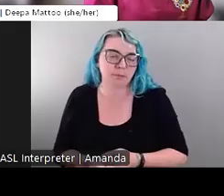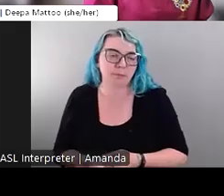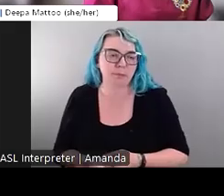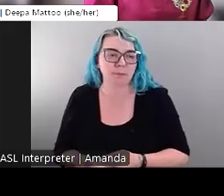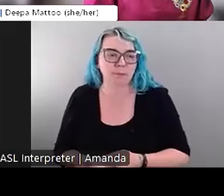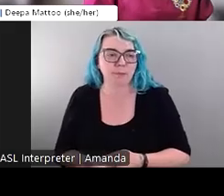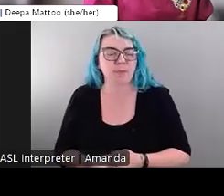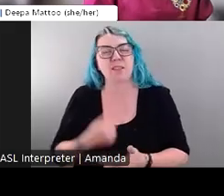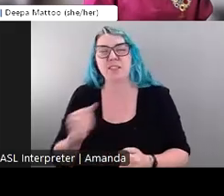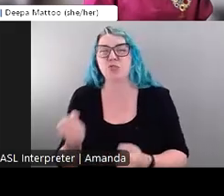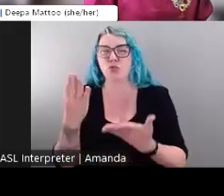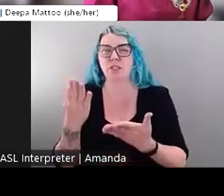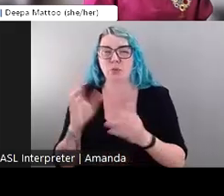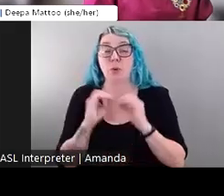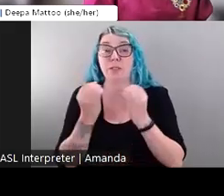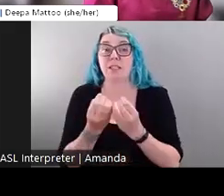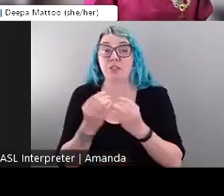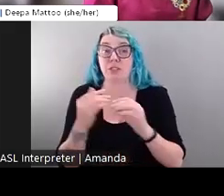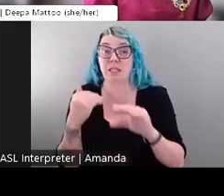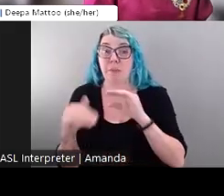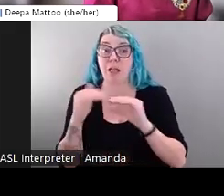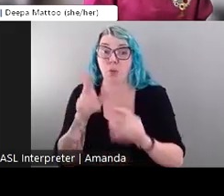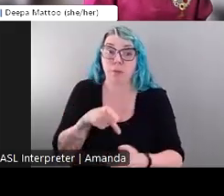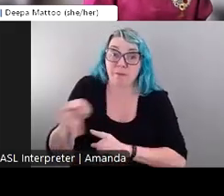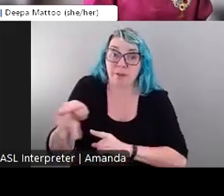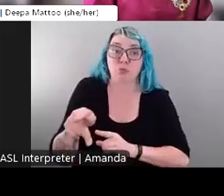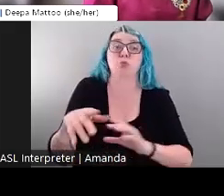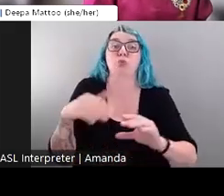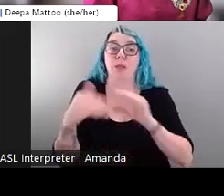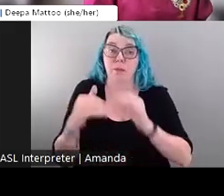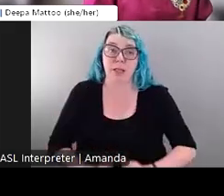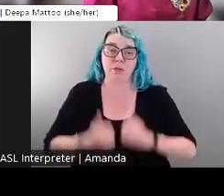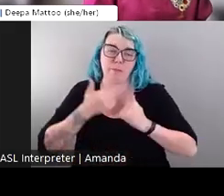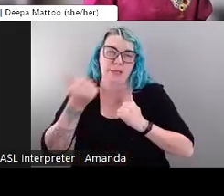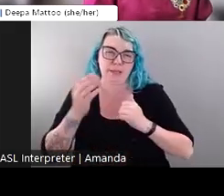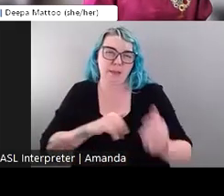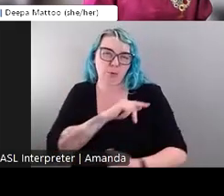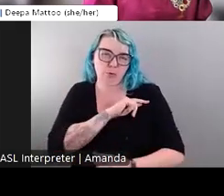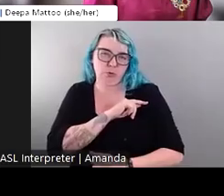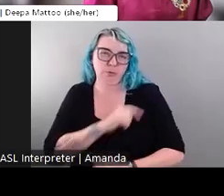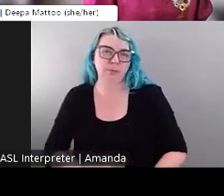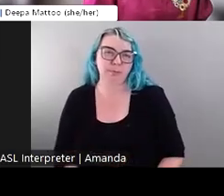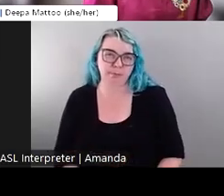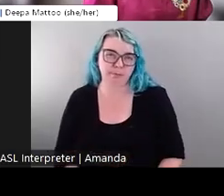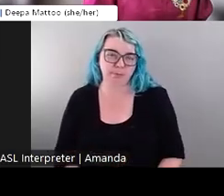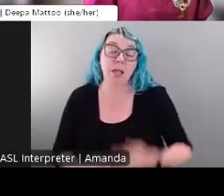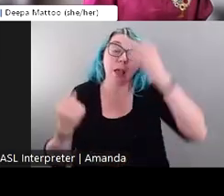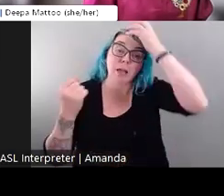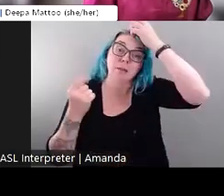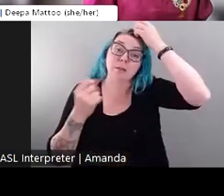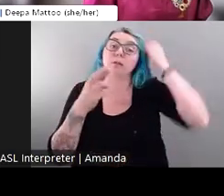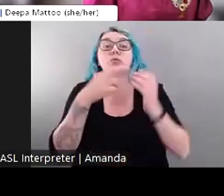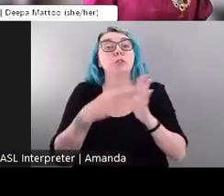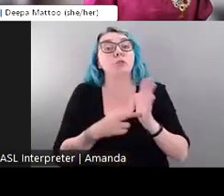organization's email address and not your personal email address. And also please note that your account may take up to 2 business days to be